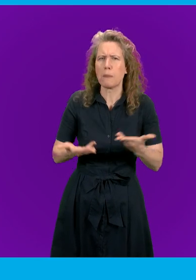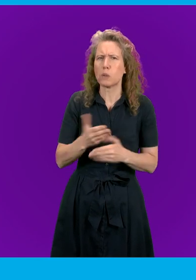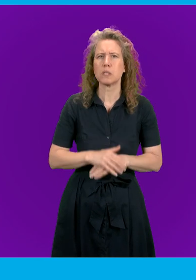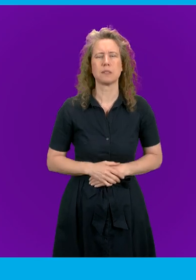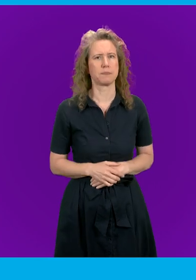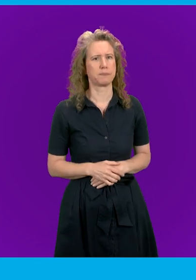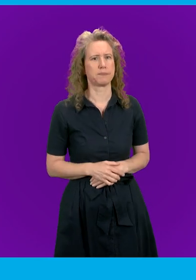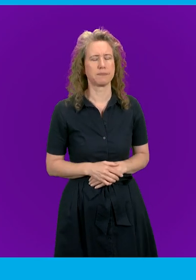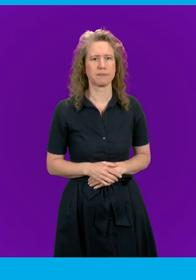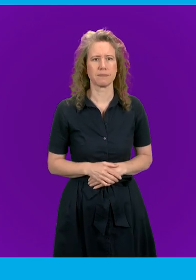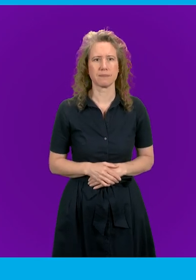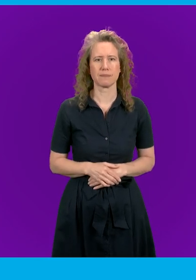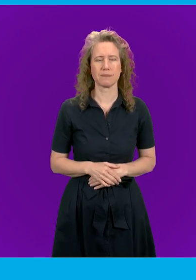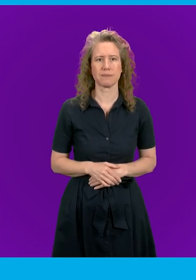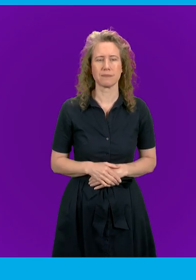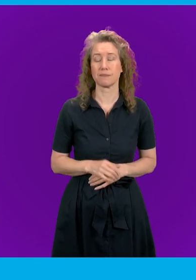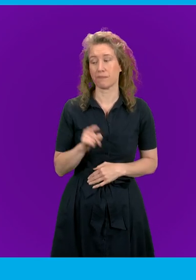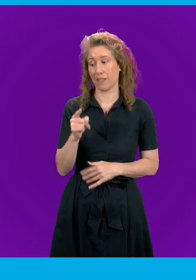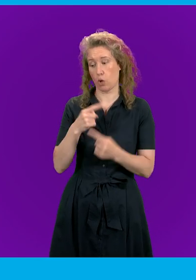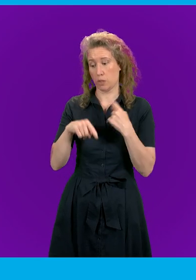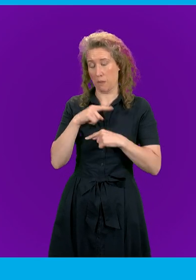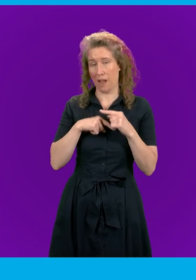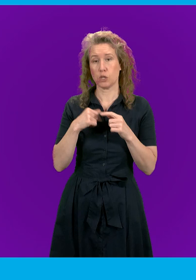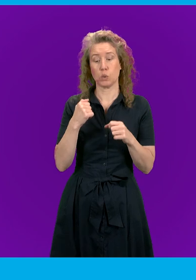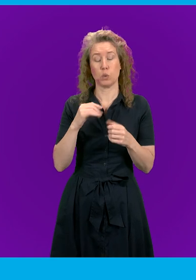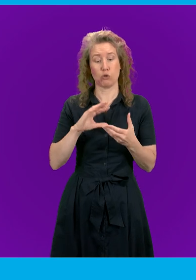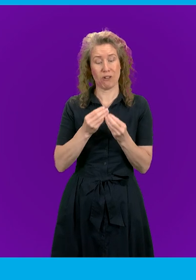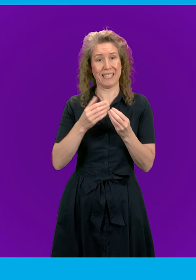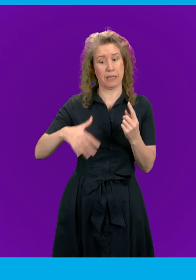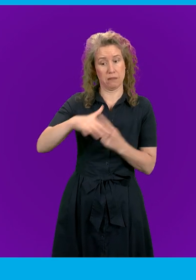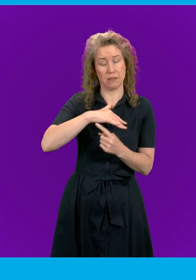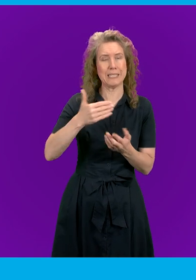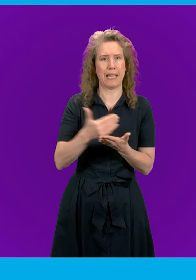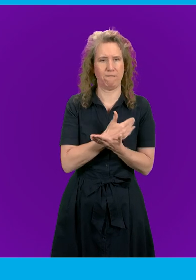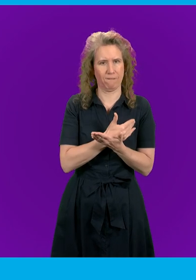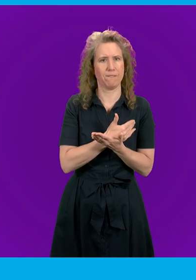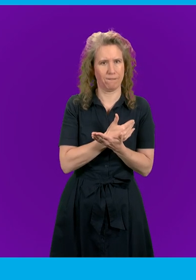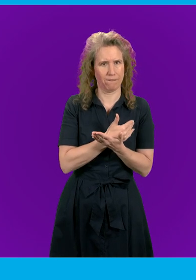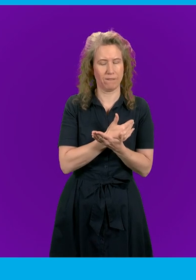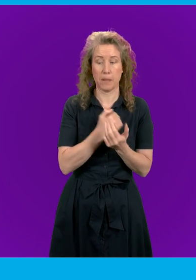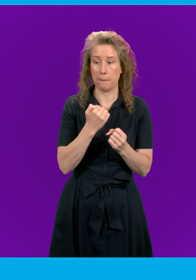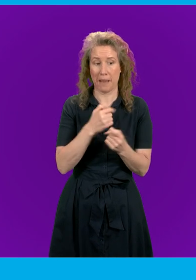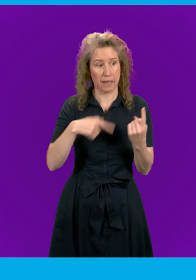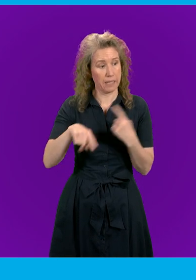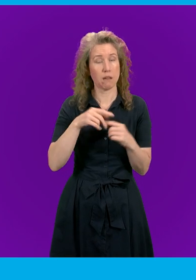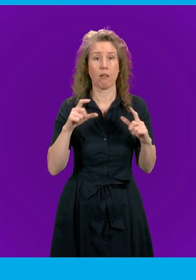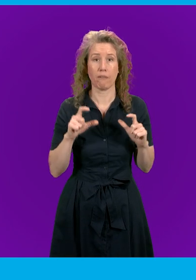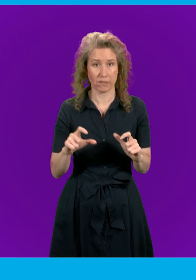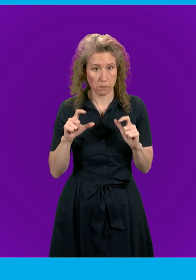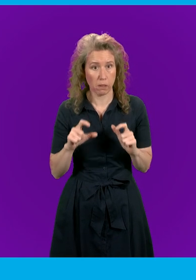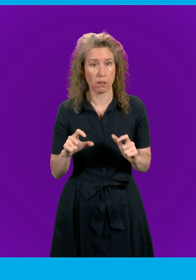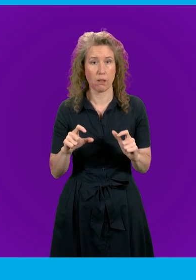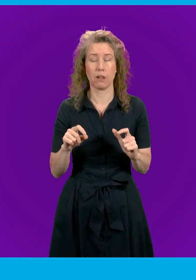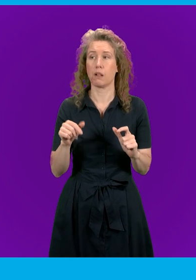think it's back to make a safe space, make it comfortable, make it so